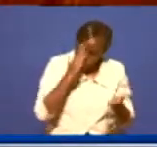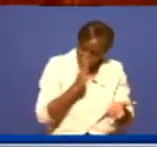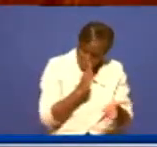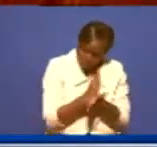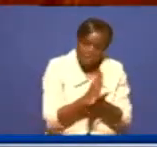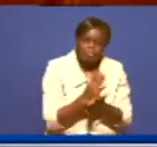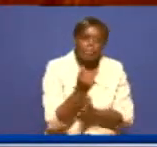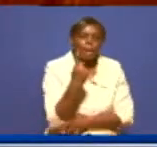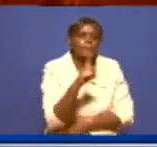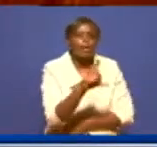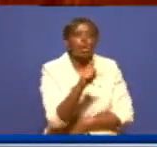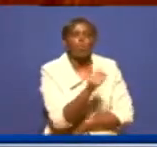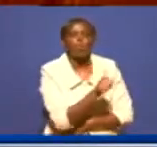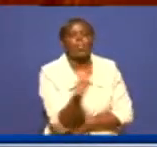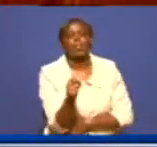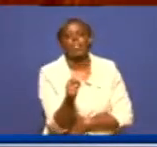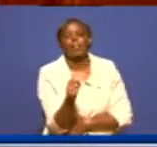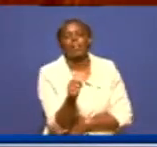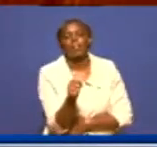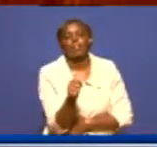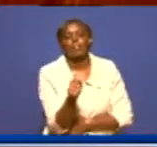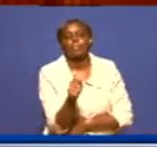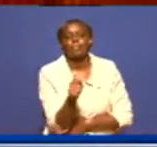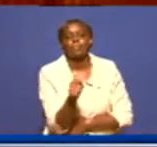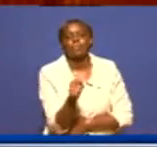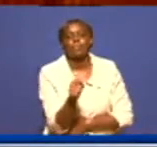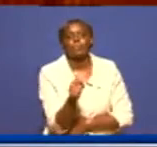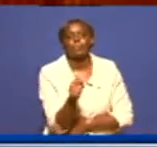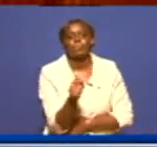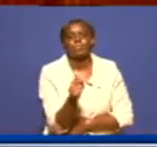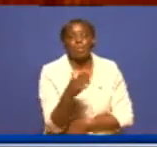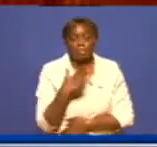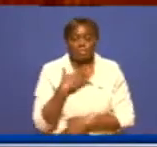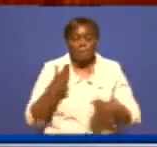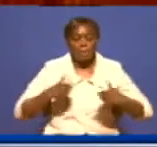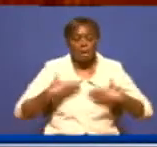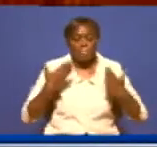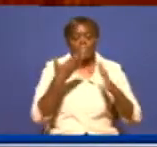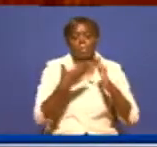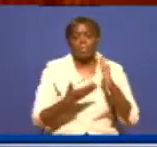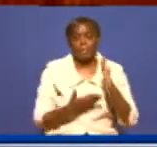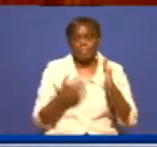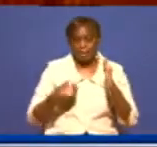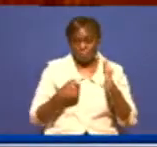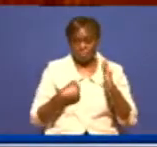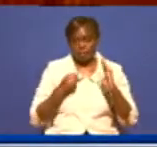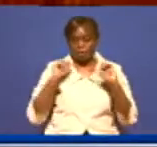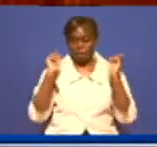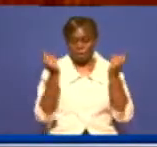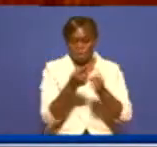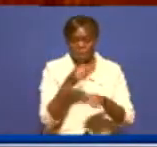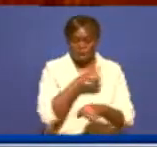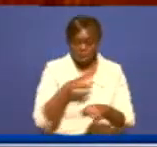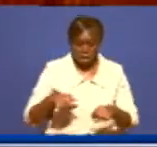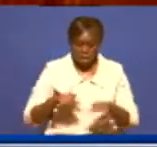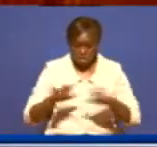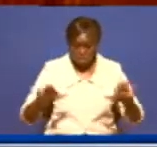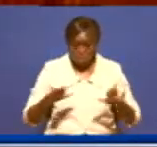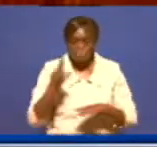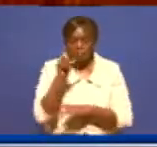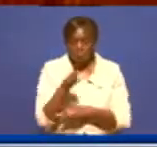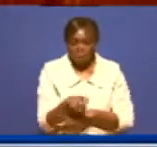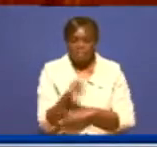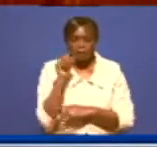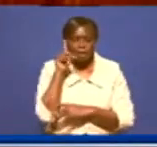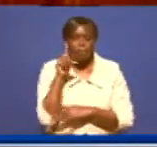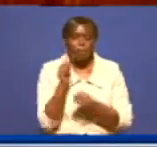understand their rights. There's one thing that makes me happy here, and I think all landlords ought to be alive to